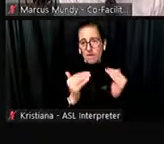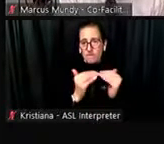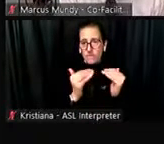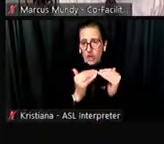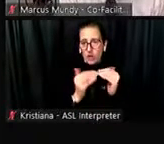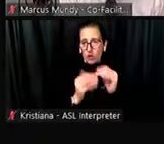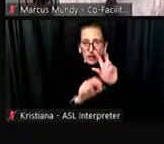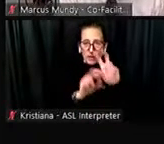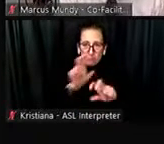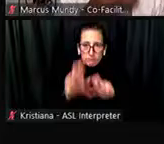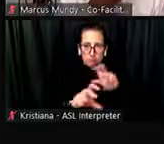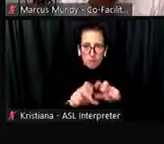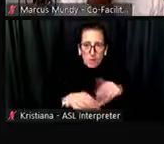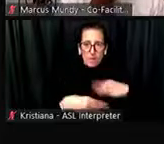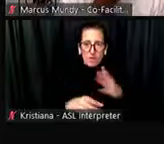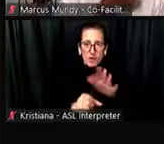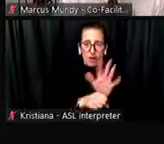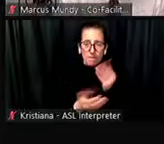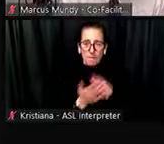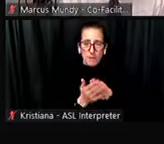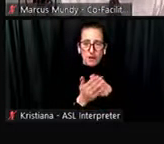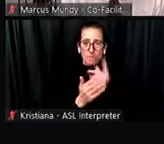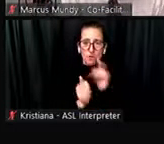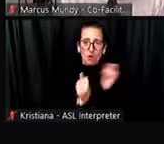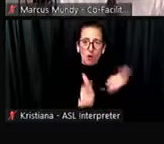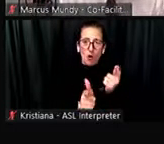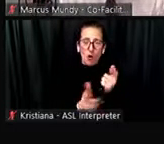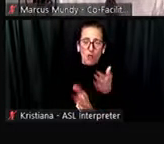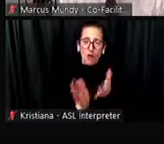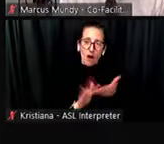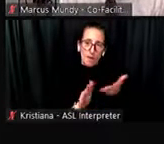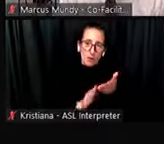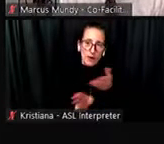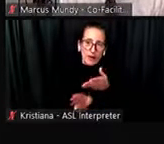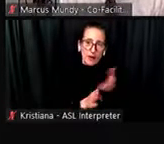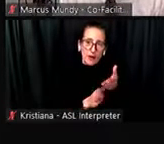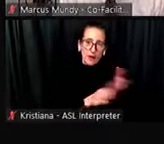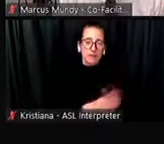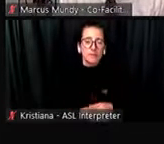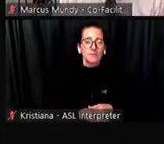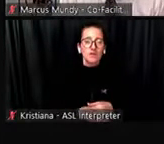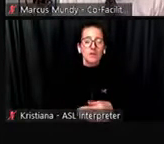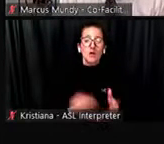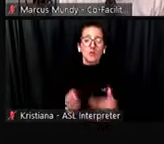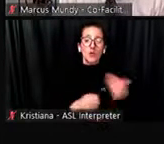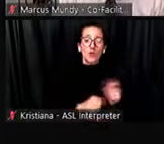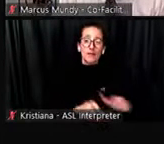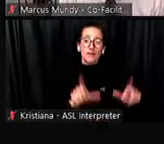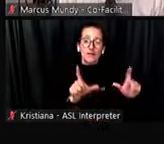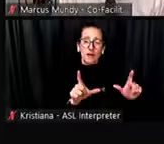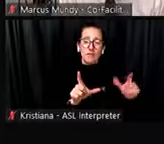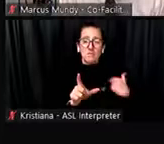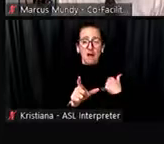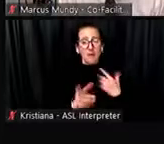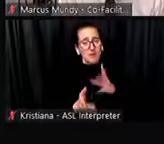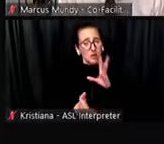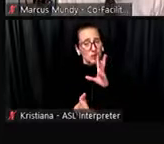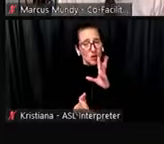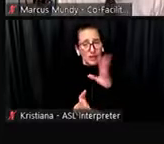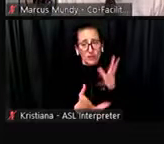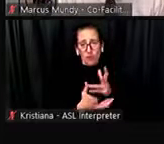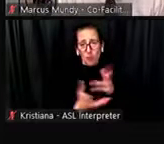Next slide, please. So I have been talking so much about the general fund, and obviously that is the area